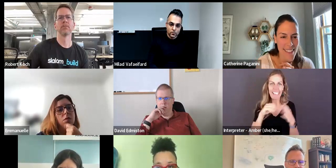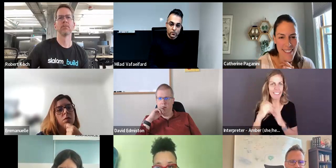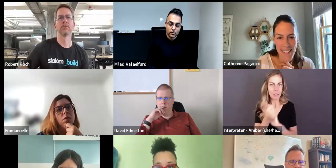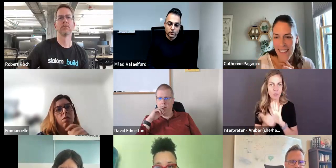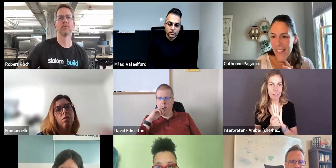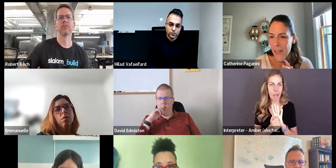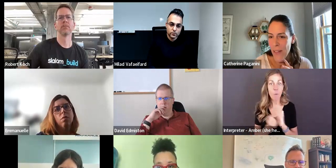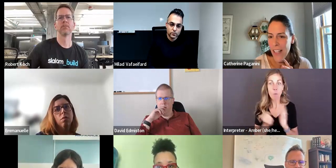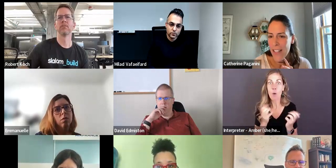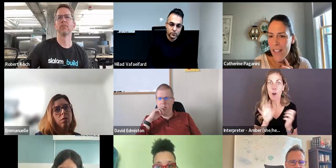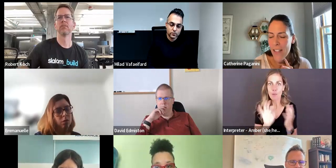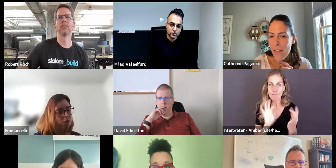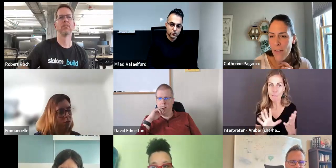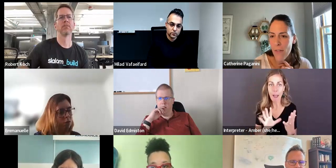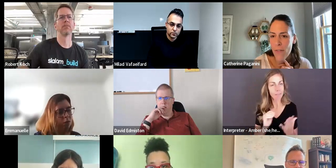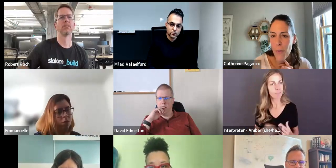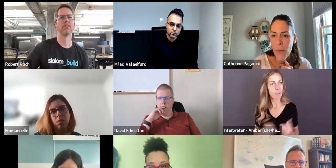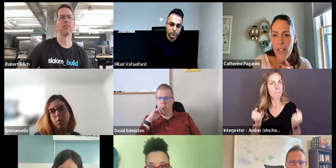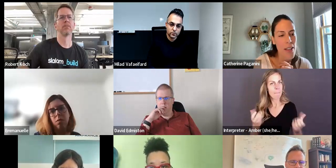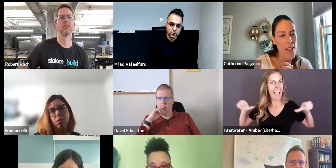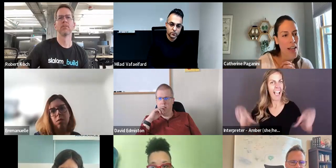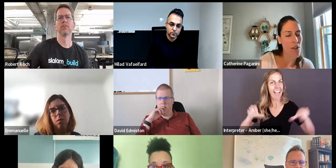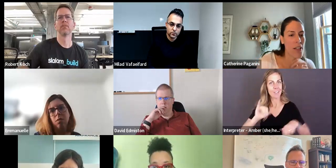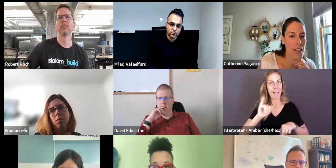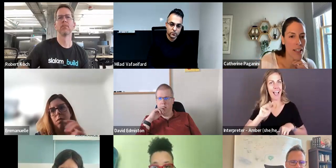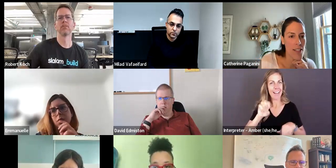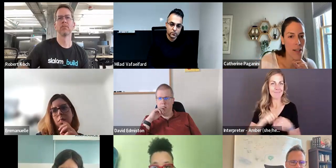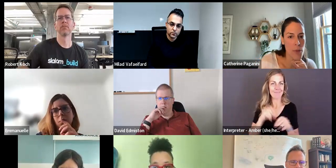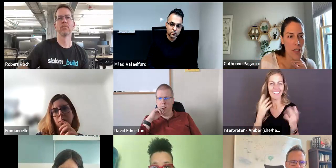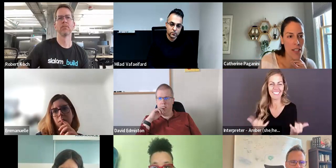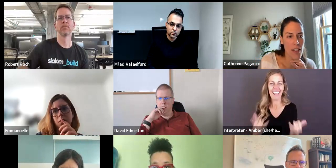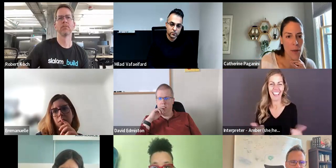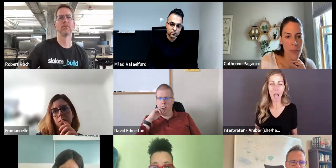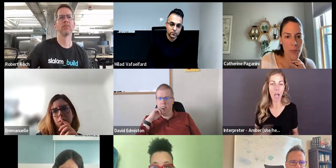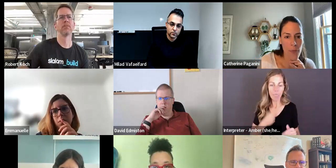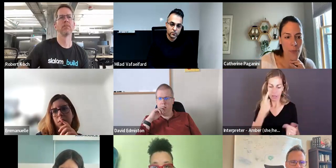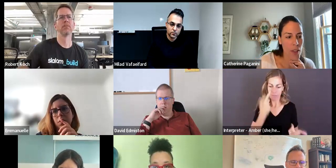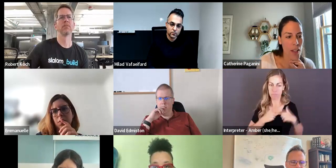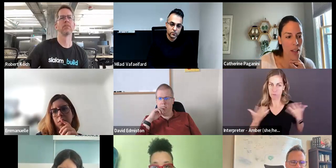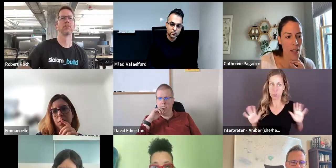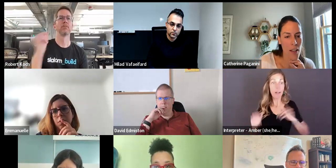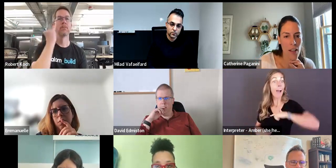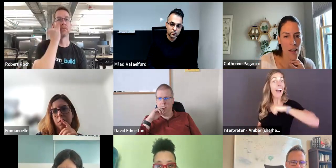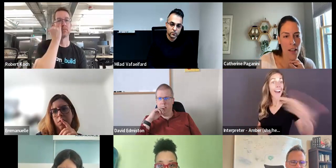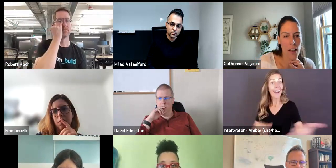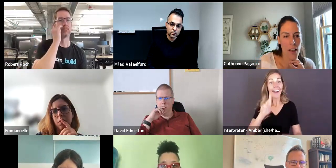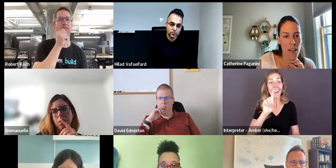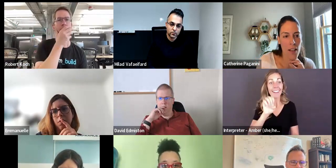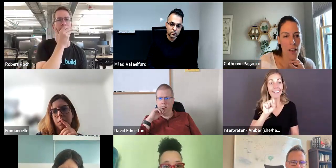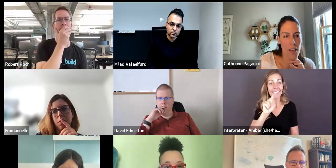today. And that's for me. So I think now it's up to Destiny.